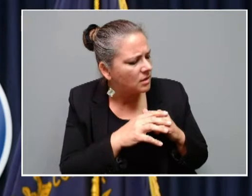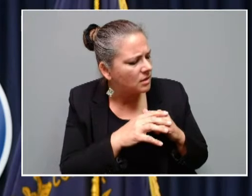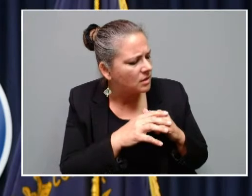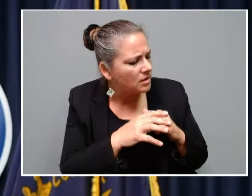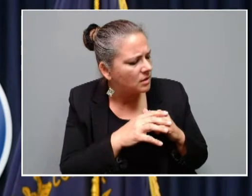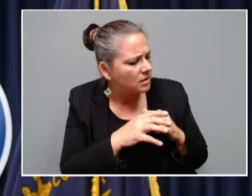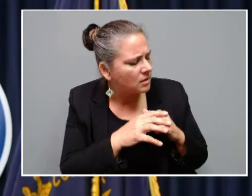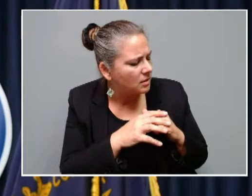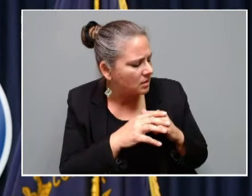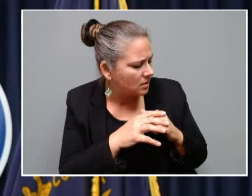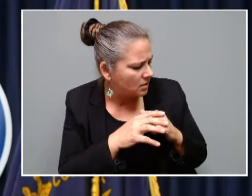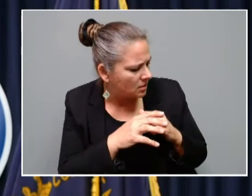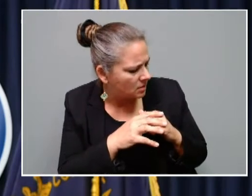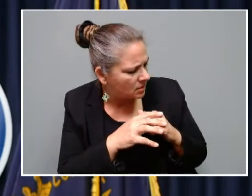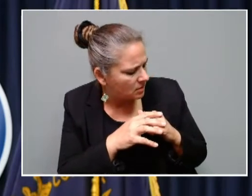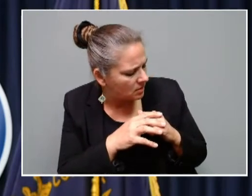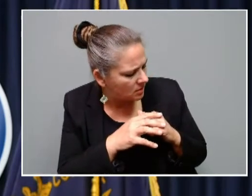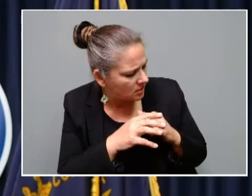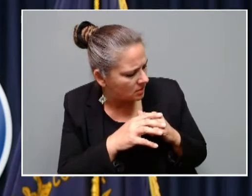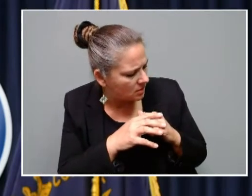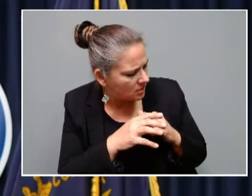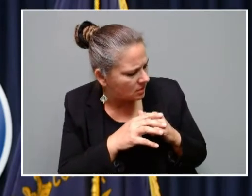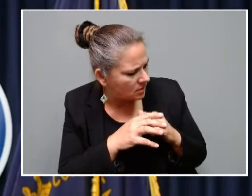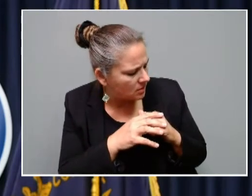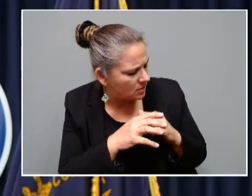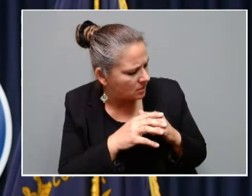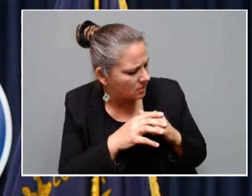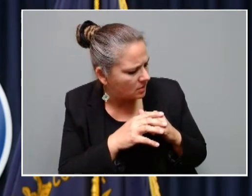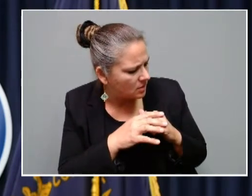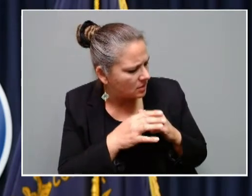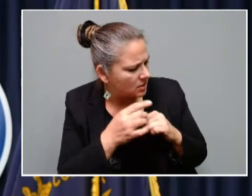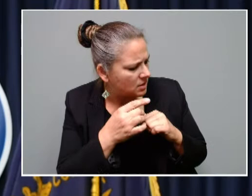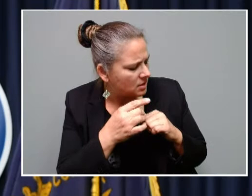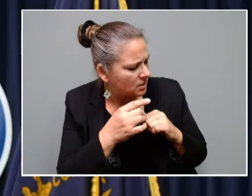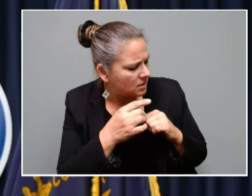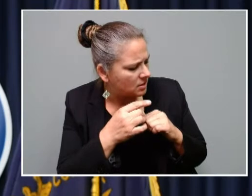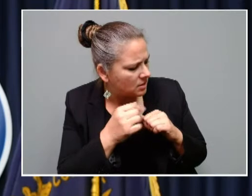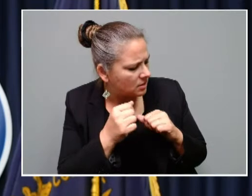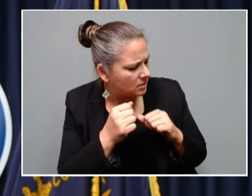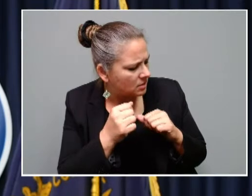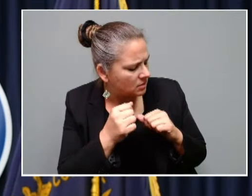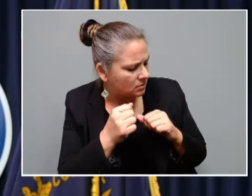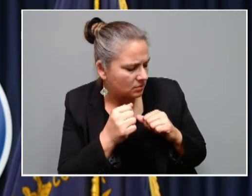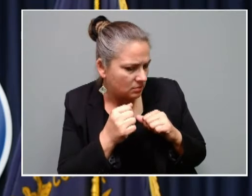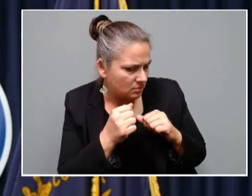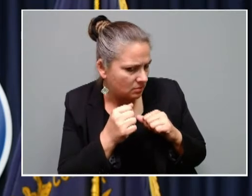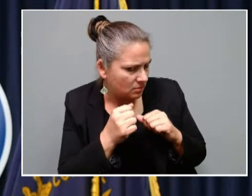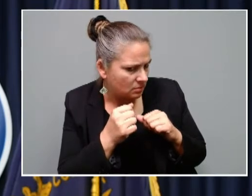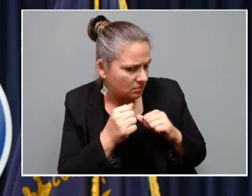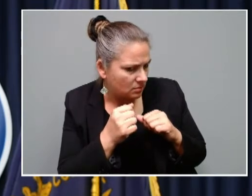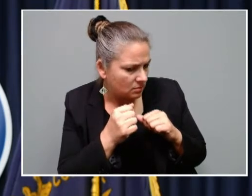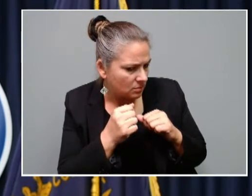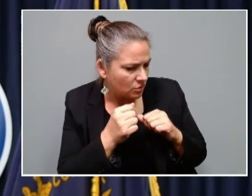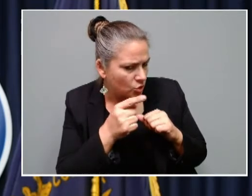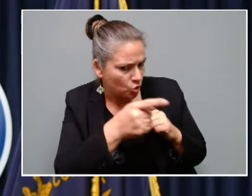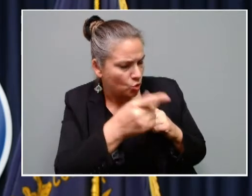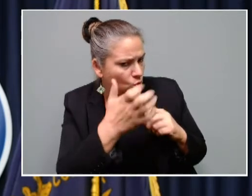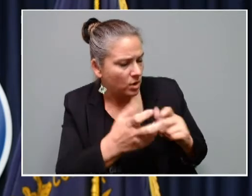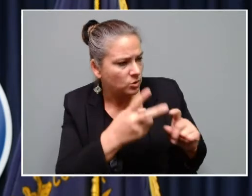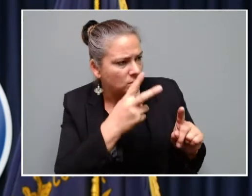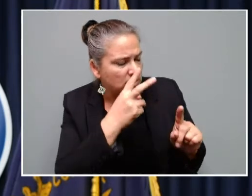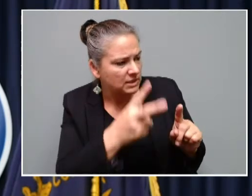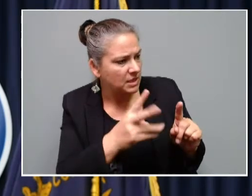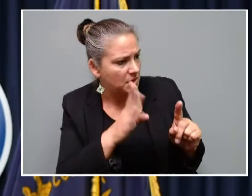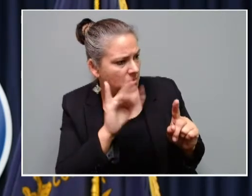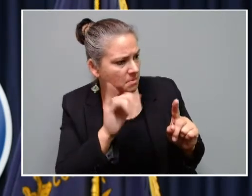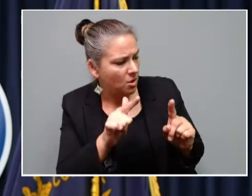on both of them at the same time and two-track vote or just the infrastructure bill first. Would you like to see the Build Back Better